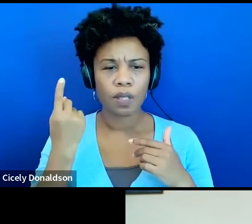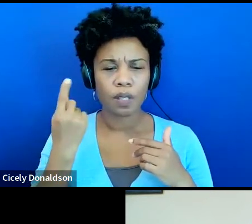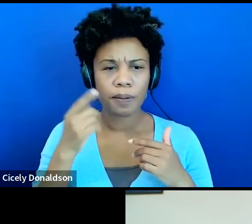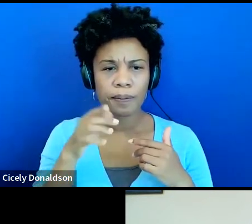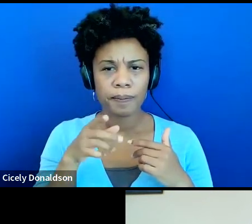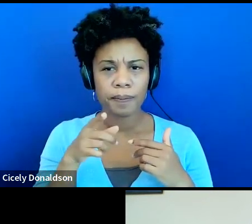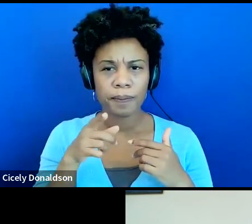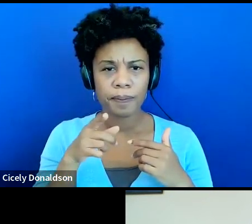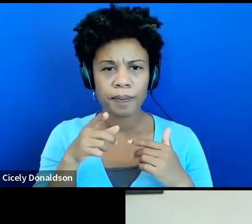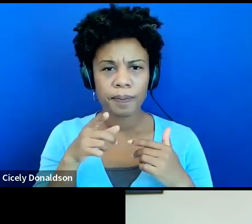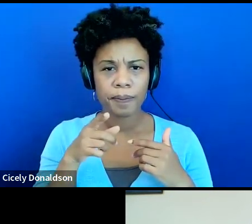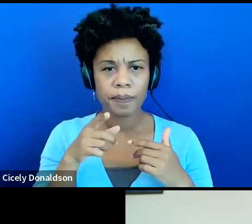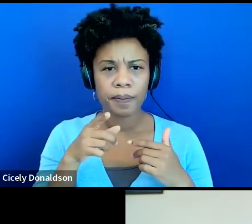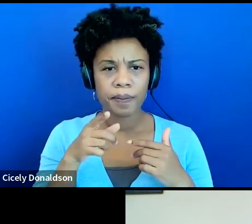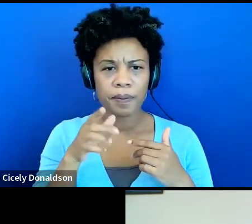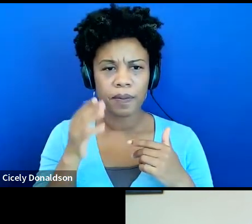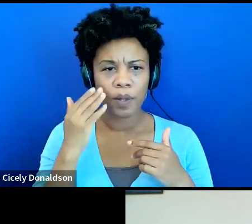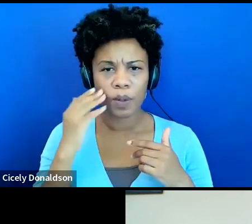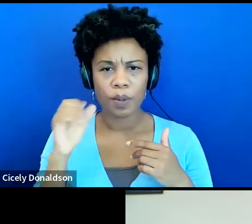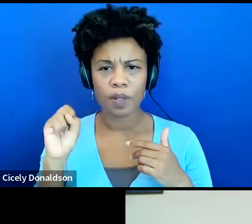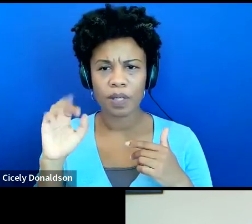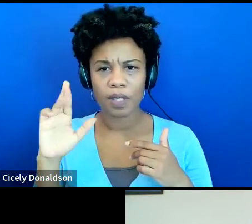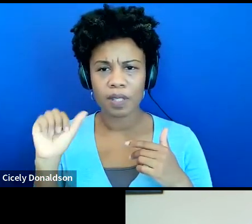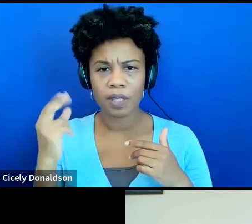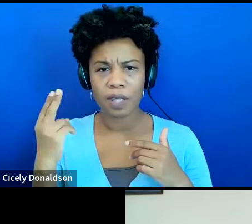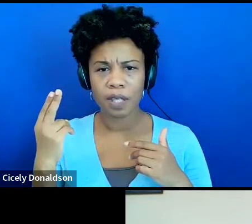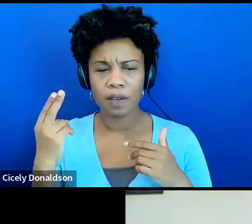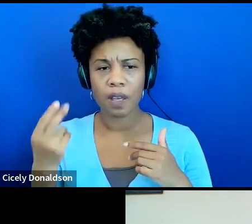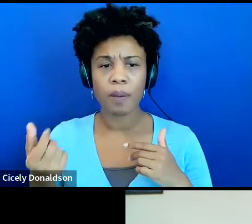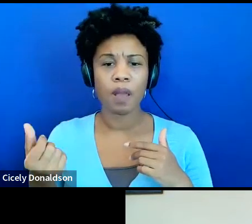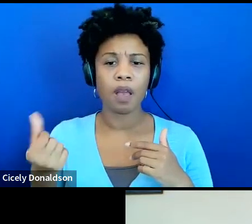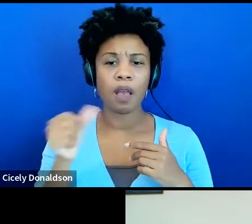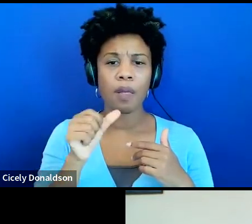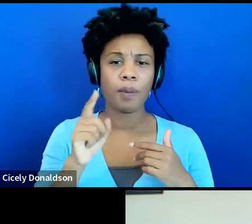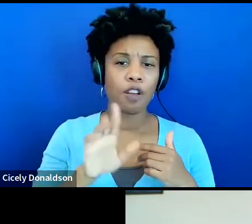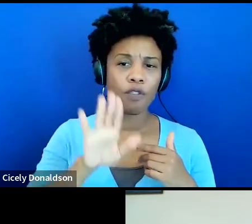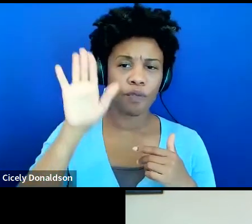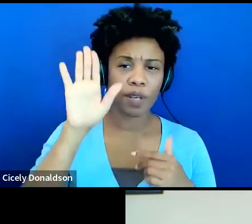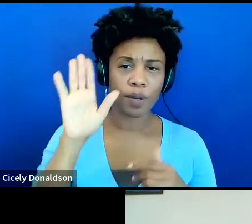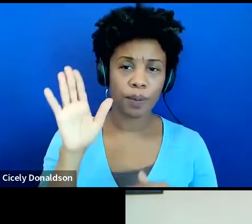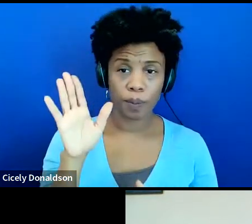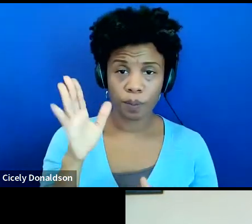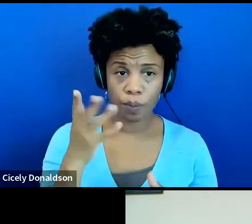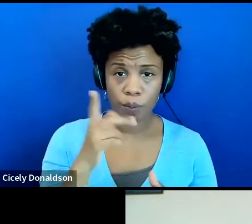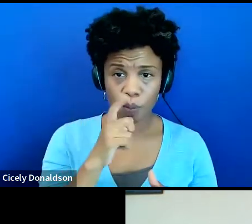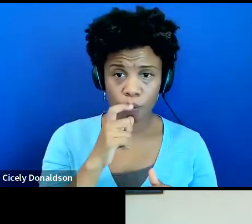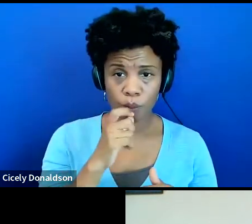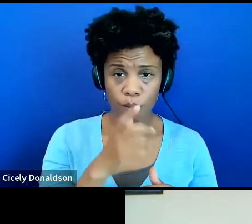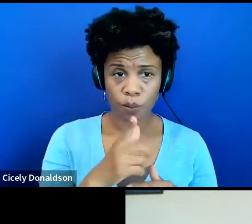and then Sarah. So I don't remember the person who raised their hand first. If you can identify yourself,